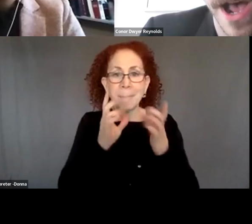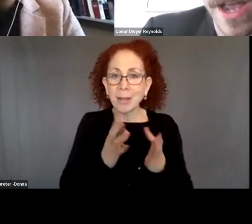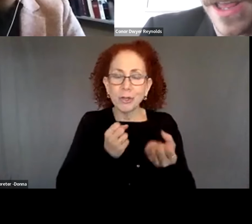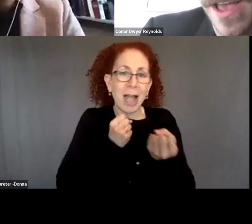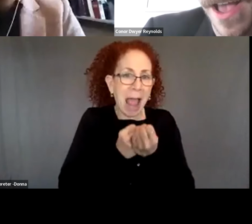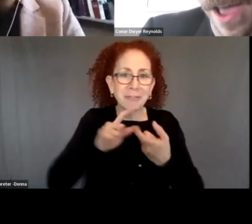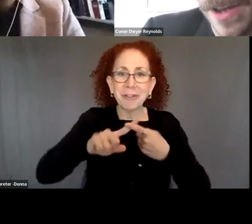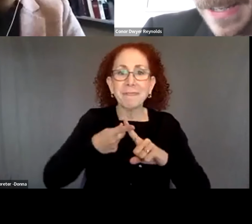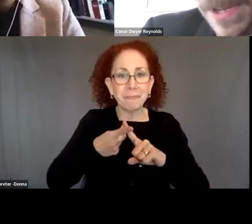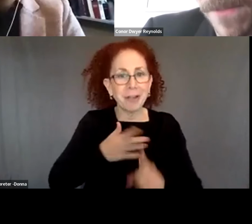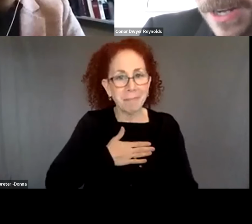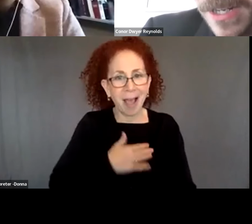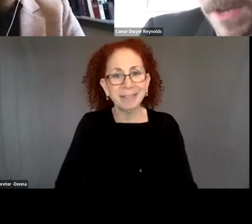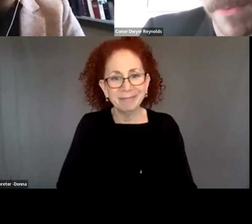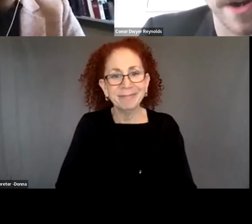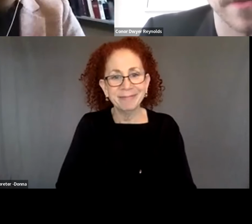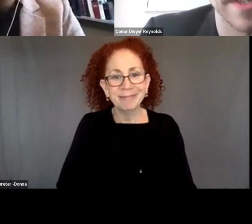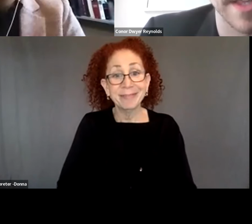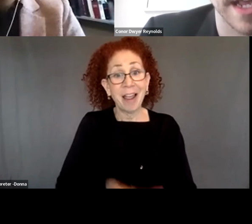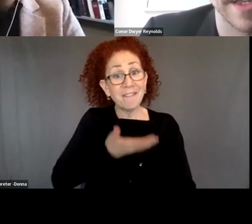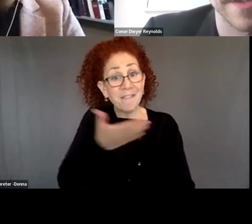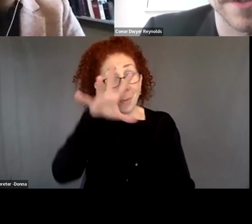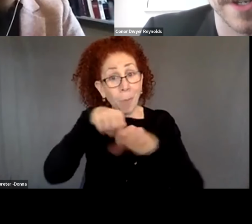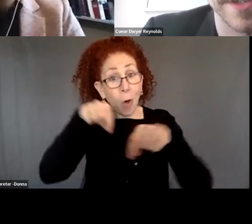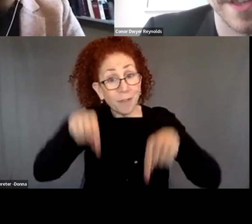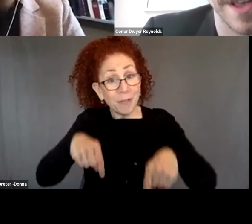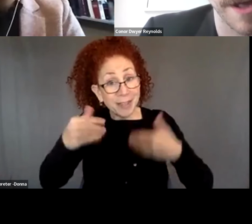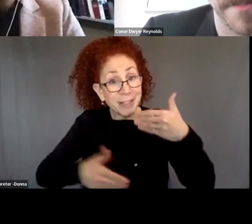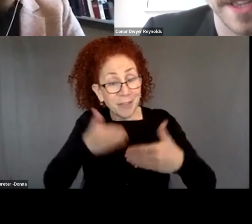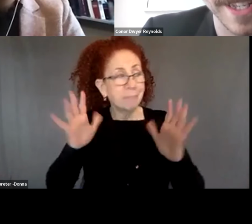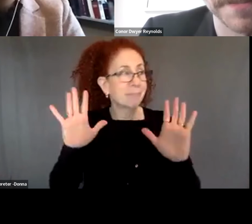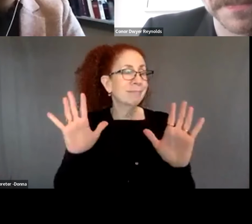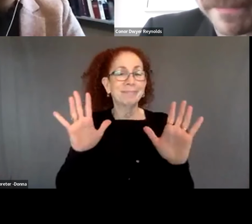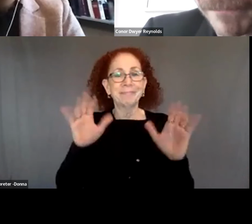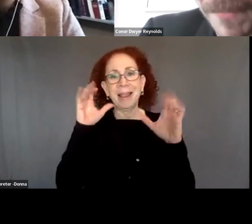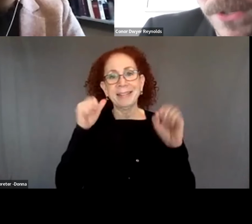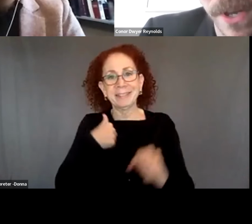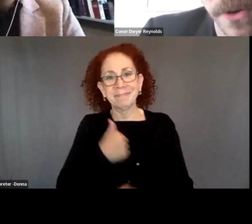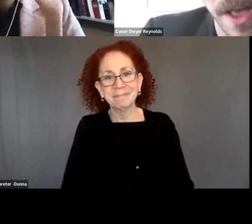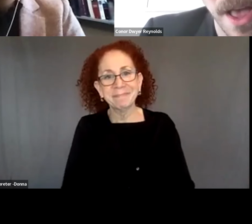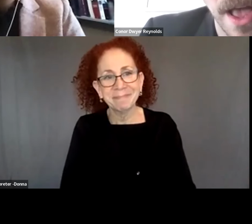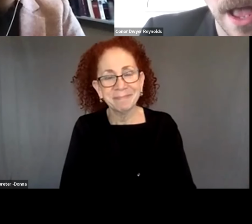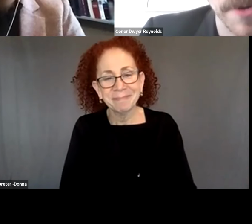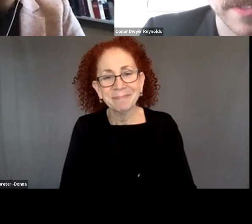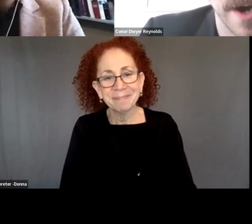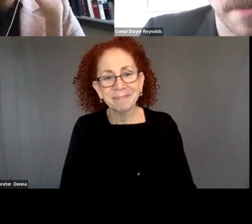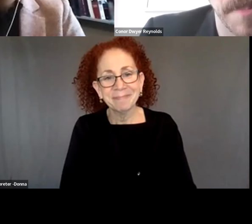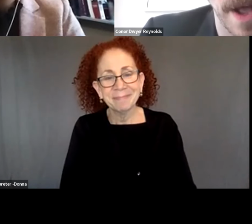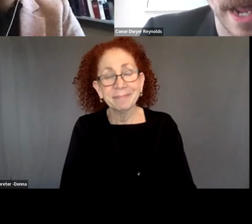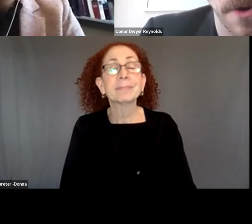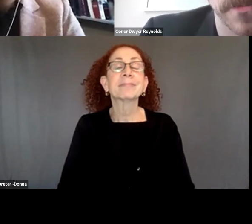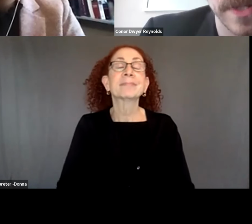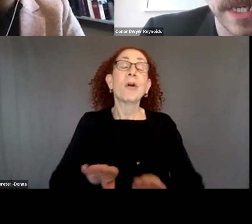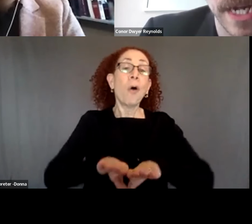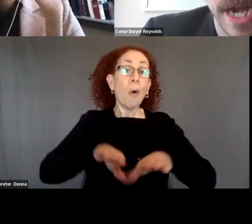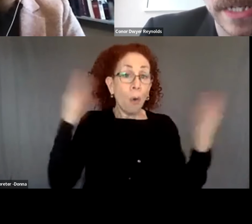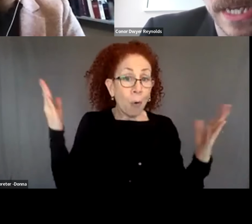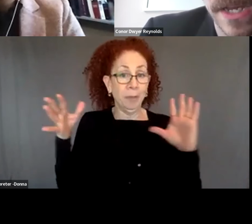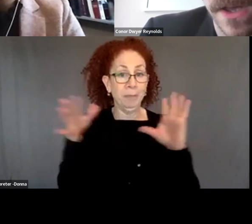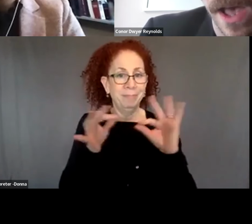friend of mine. And to be invited to be a part of this thing is just amazing. So I want to start by